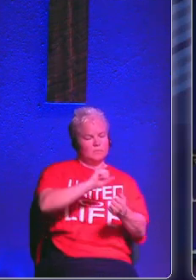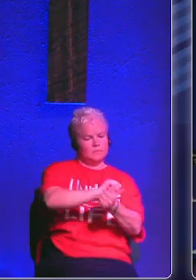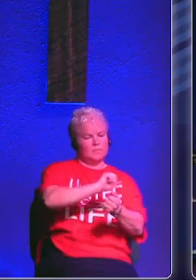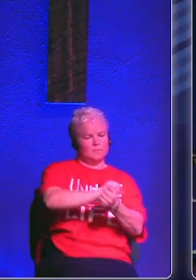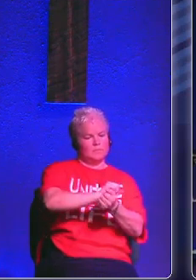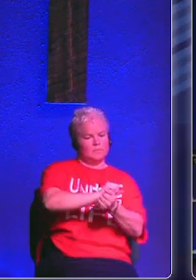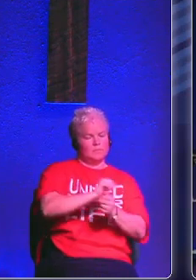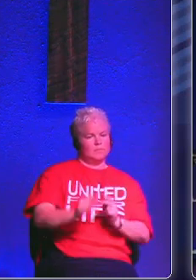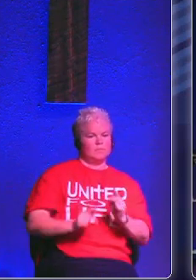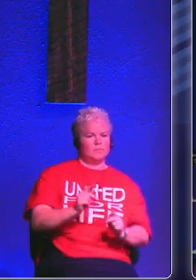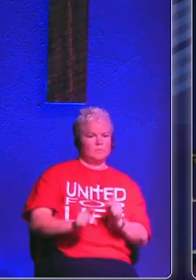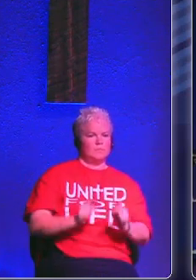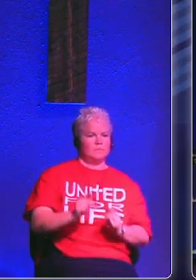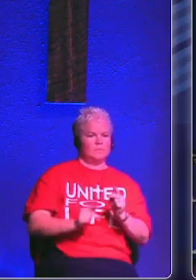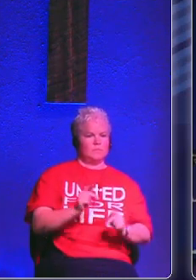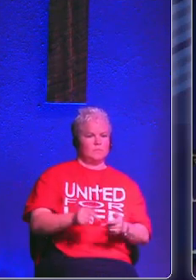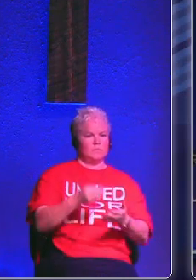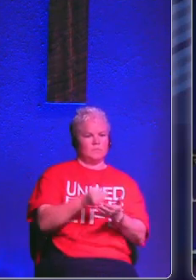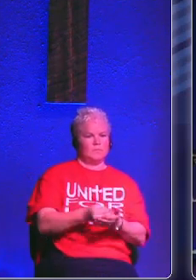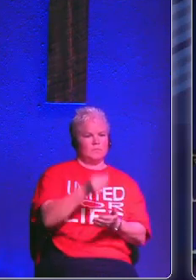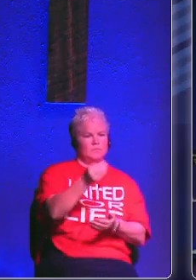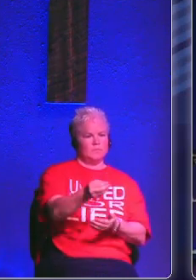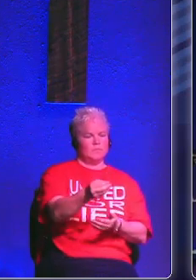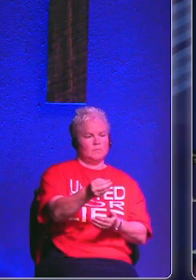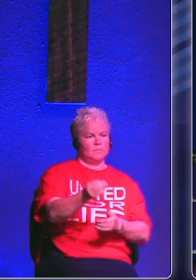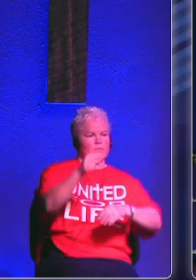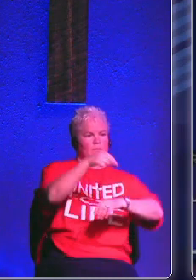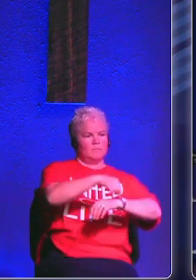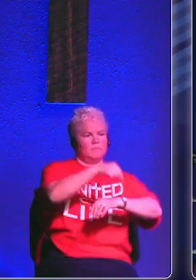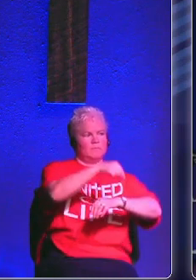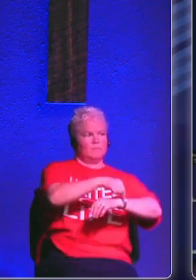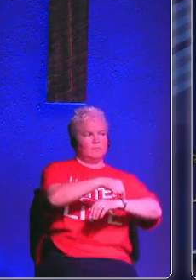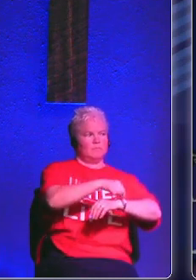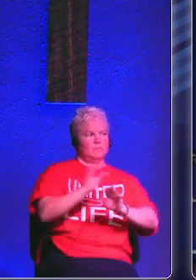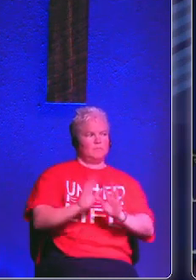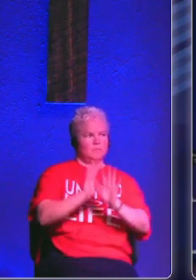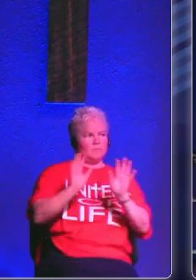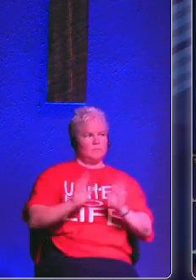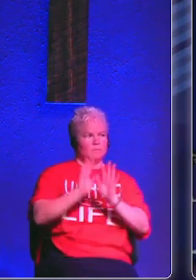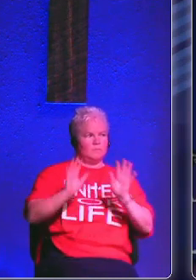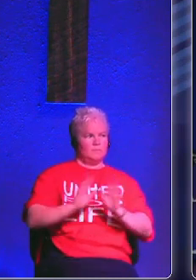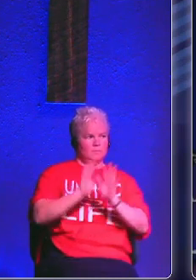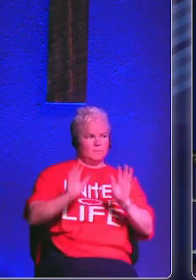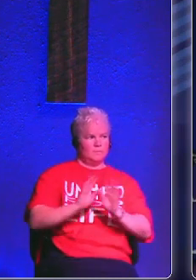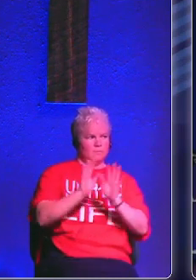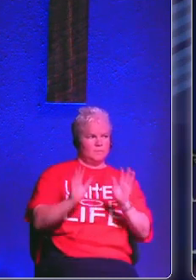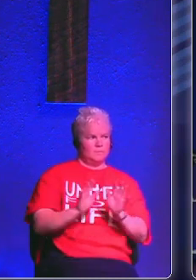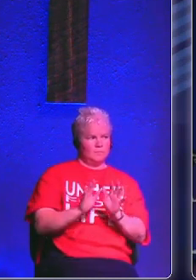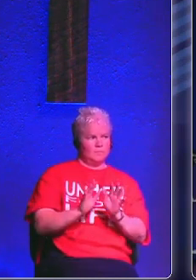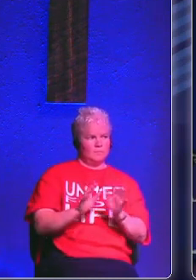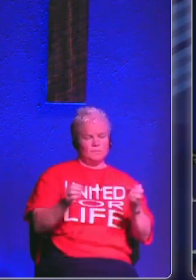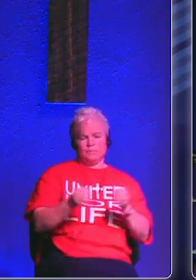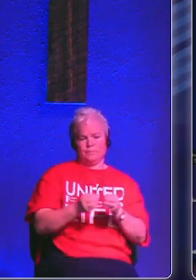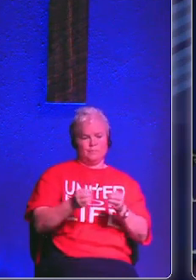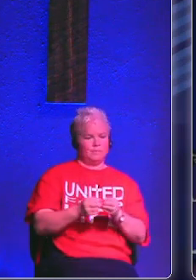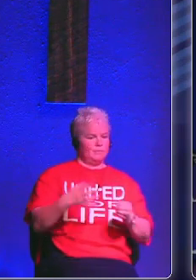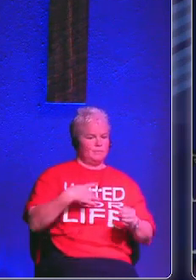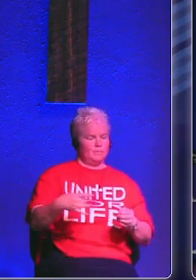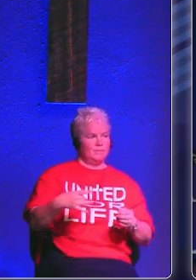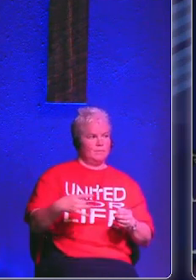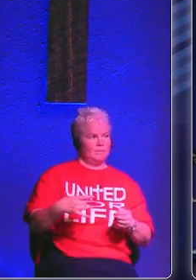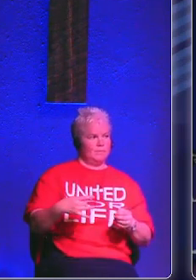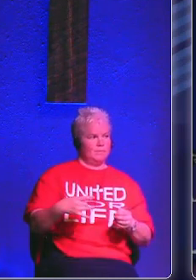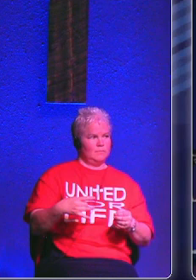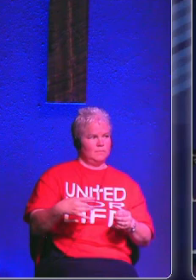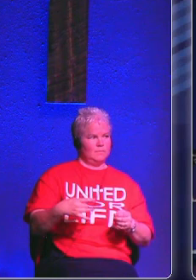that work? Do people have to like pay each time they come on Sunday? Or is it more like, I'm thinking